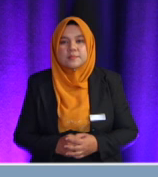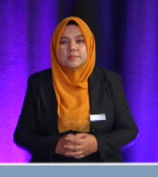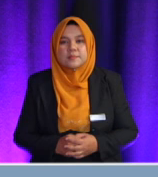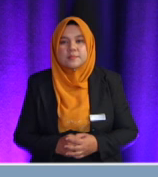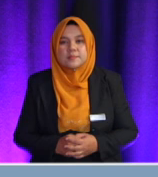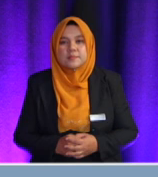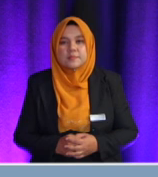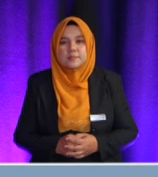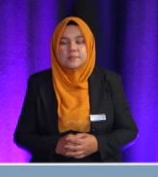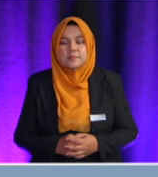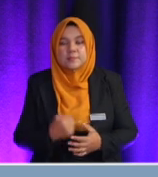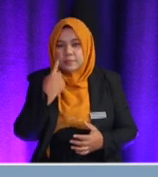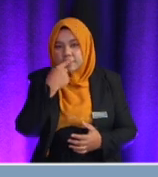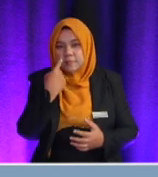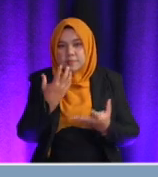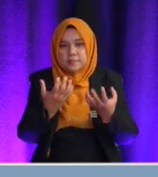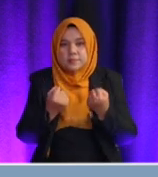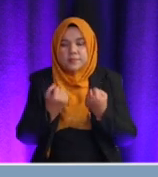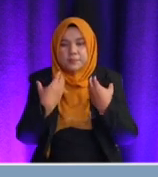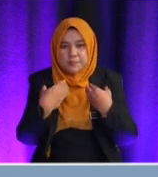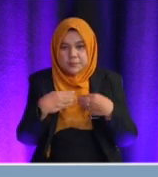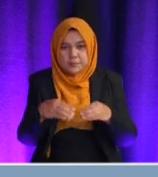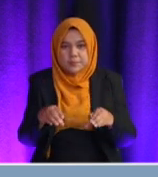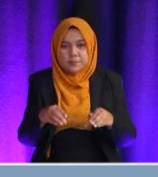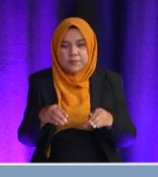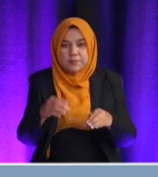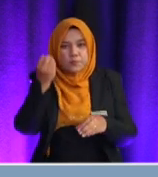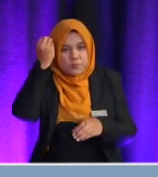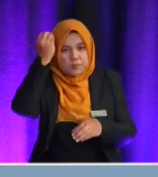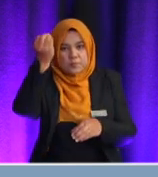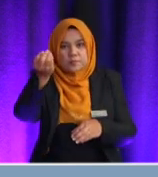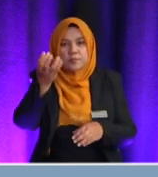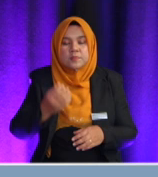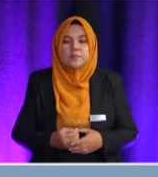So anyone would you like to give your opinion on this?